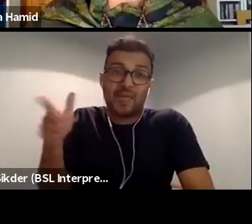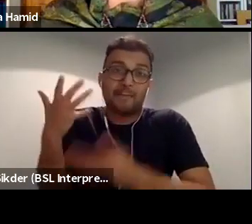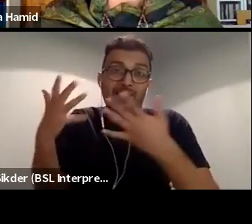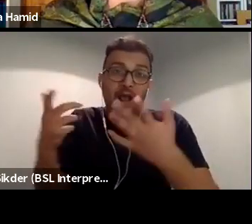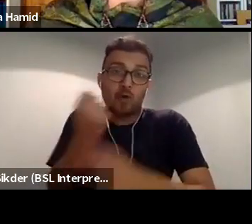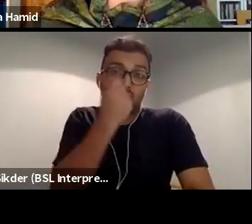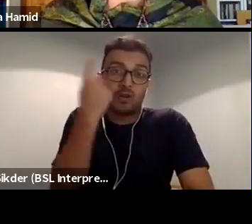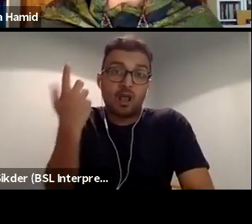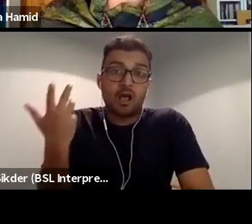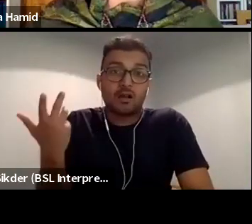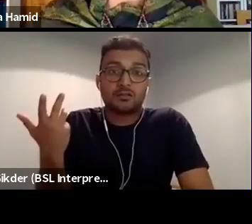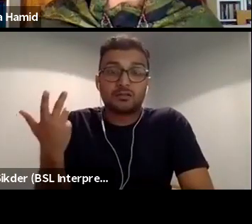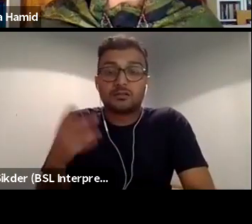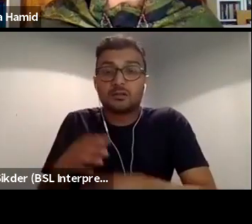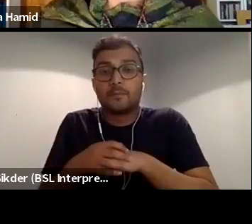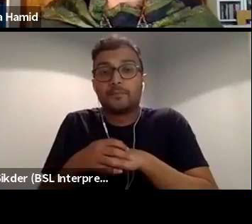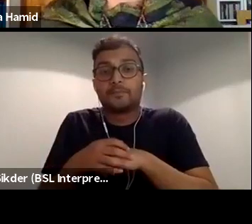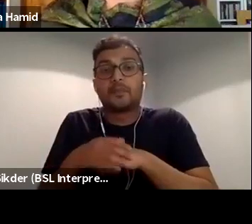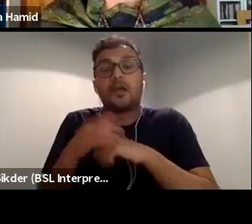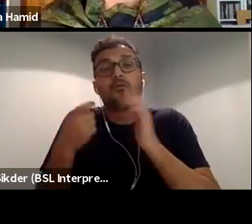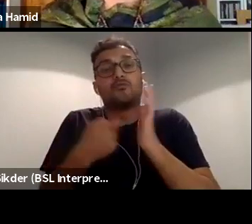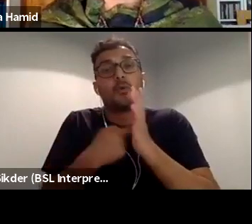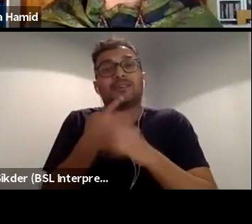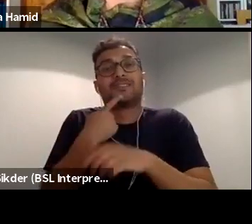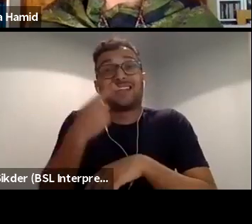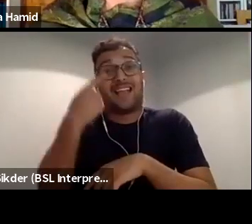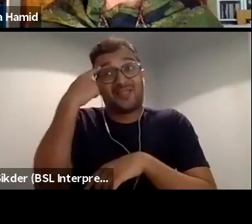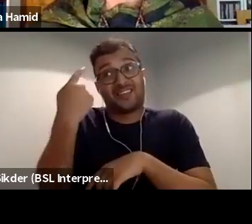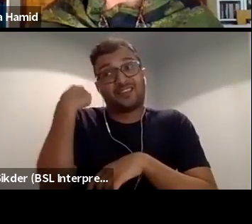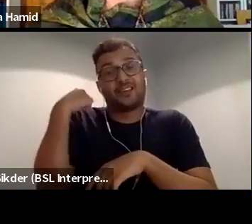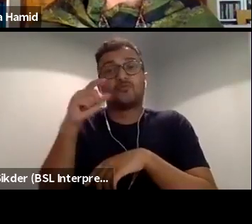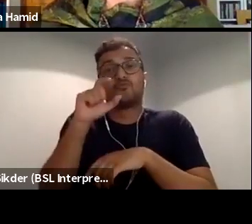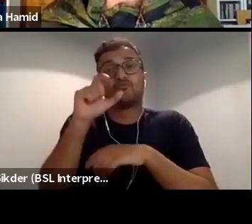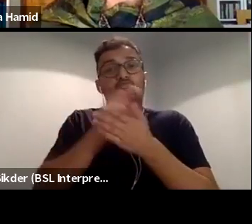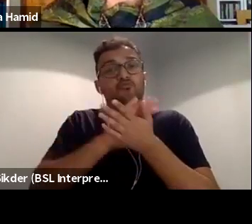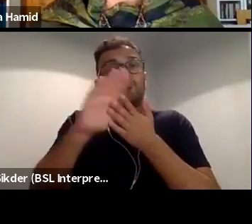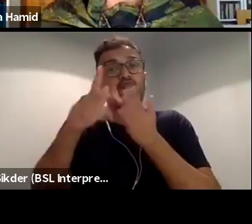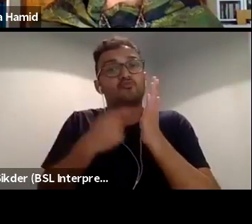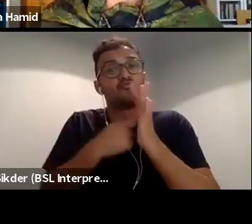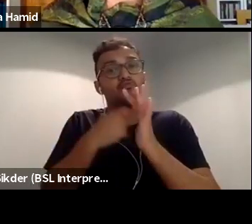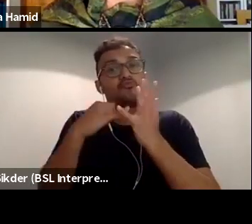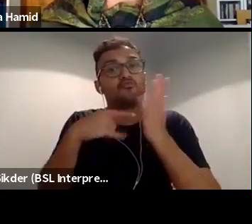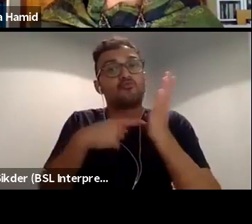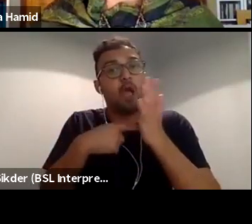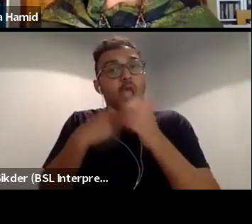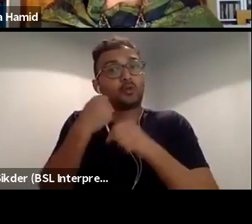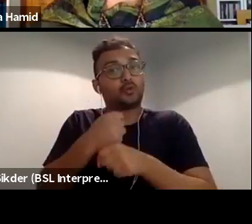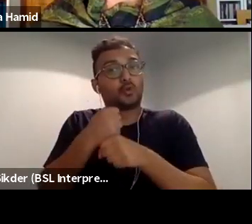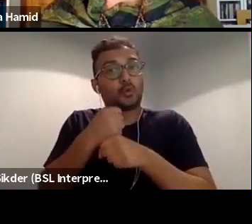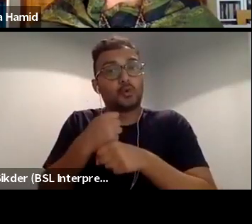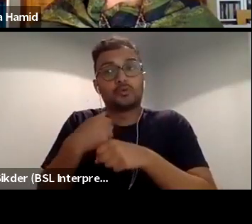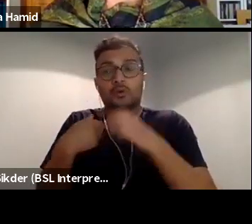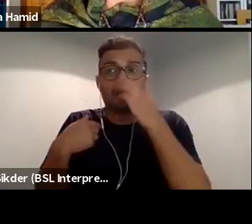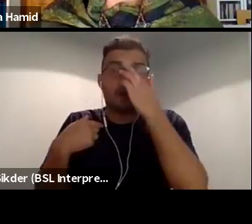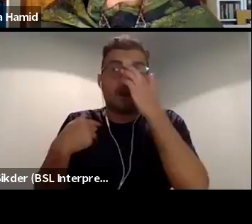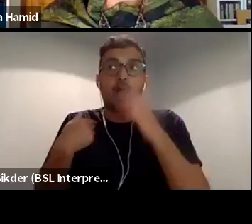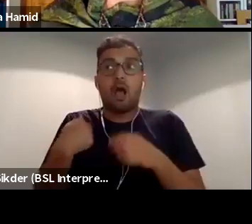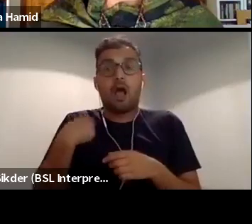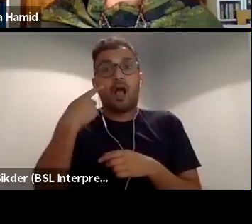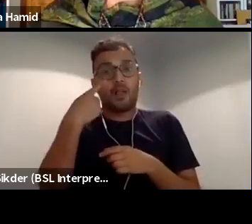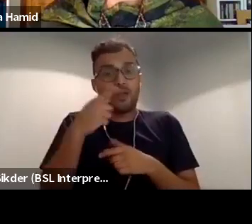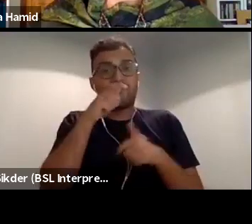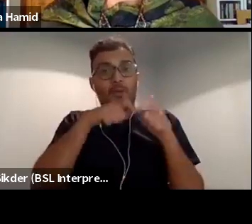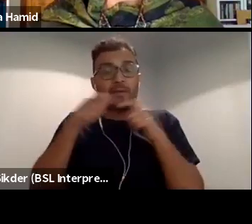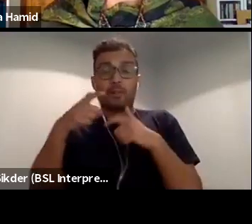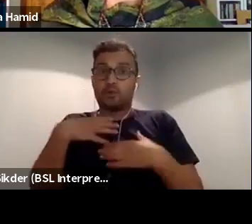about Christchurch was the fact that this attacker had constructed this sort of,